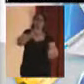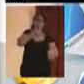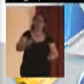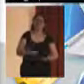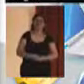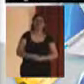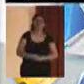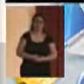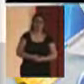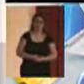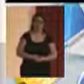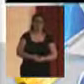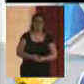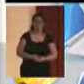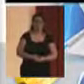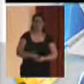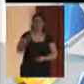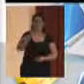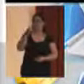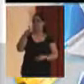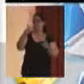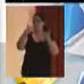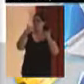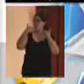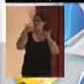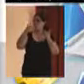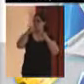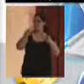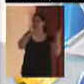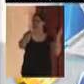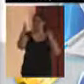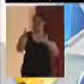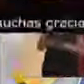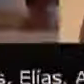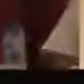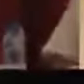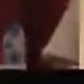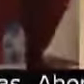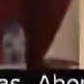to go any further. Thank you very much. Perfect. Thank you very much, Elias.